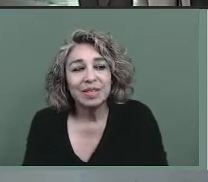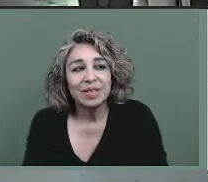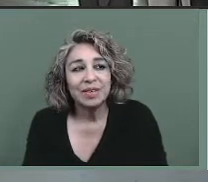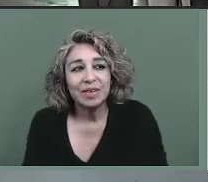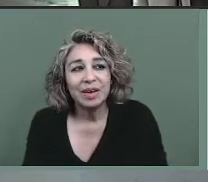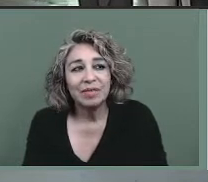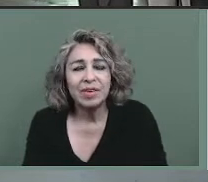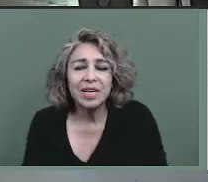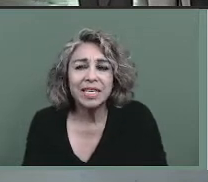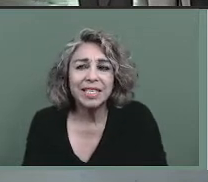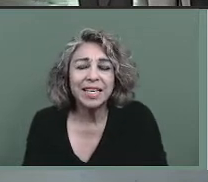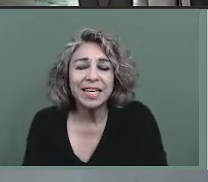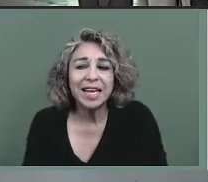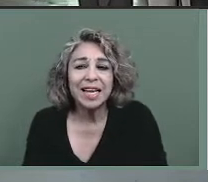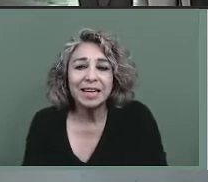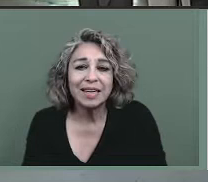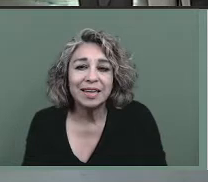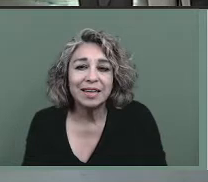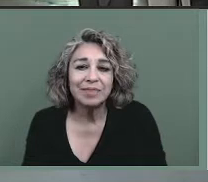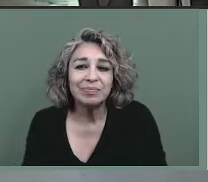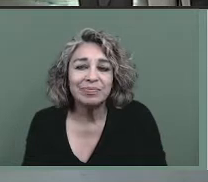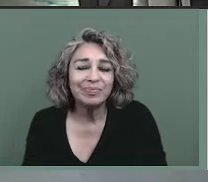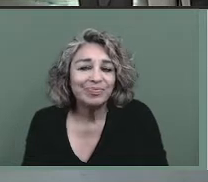It was very touching,